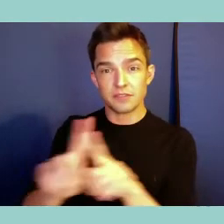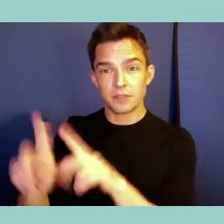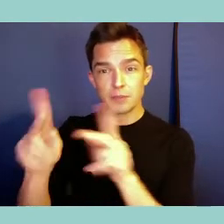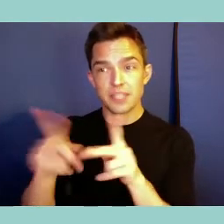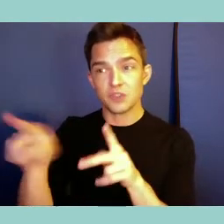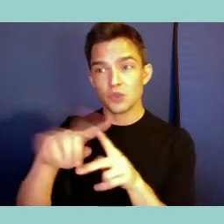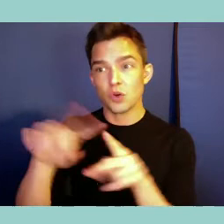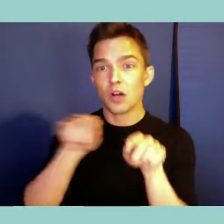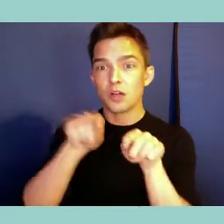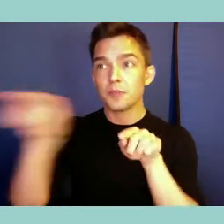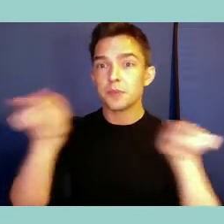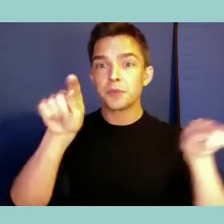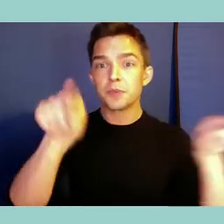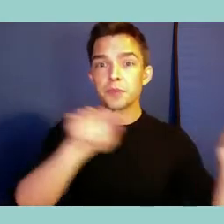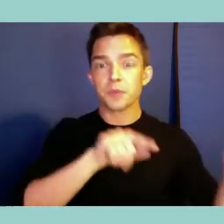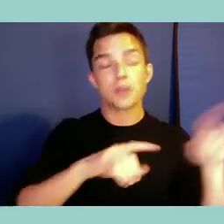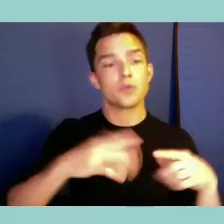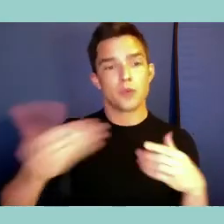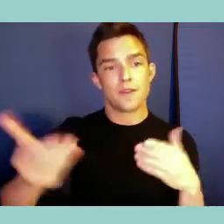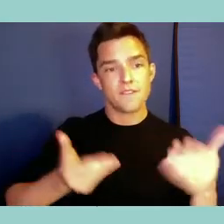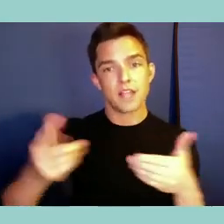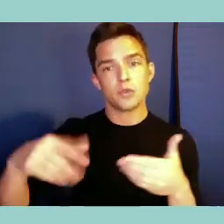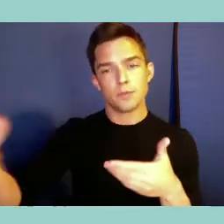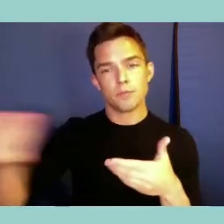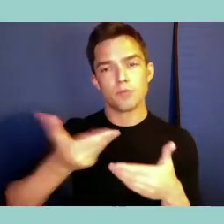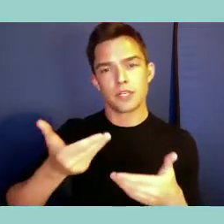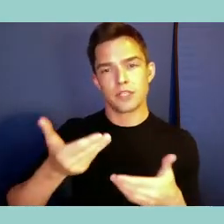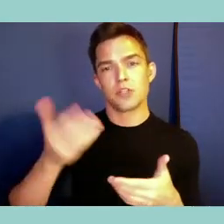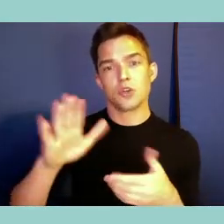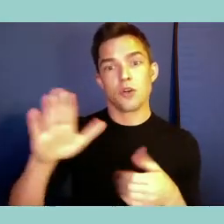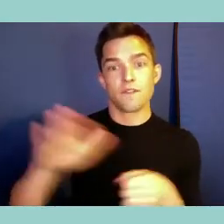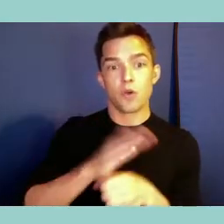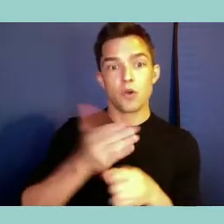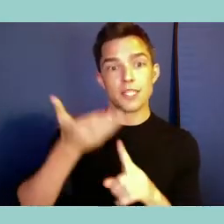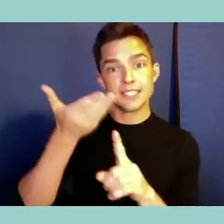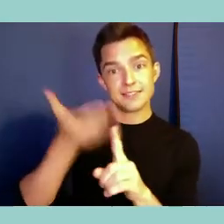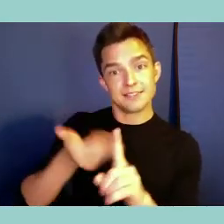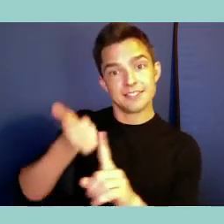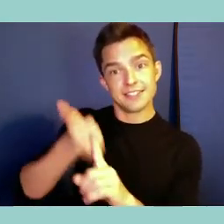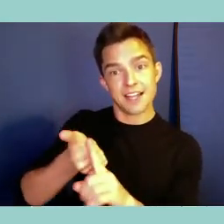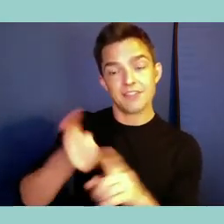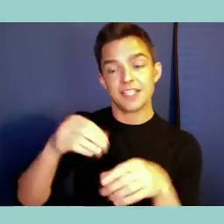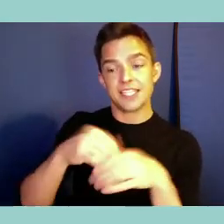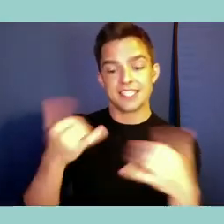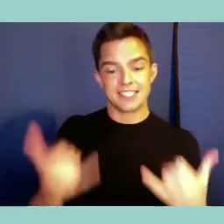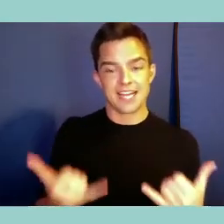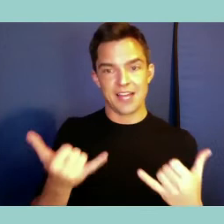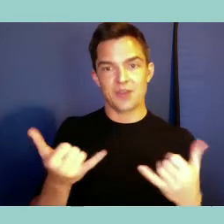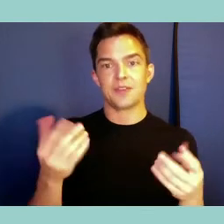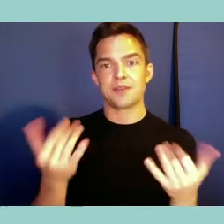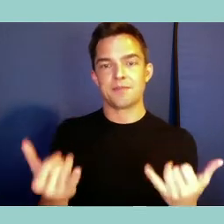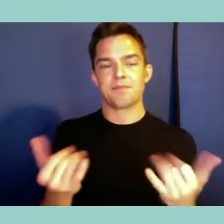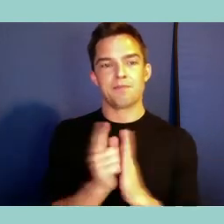all of the places that you are, we invite you to bring your full self into the present moment,